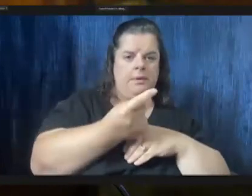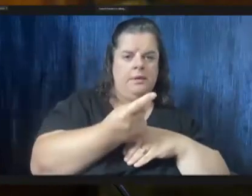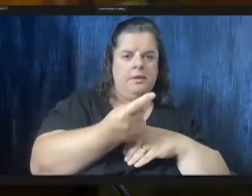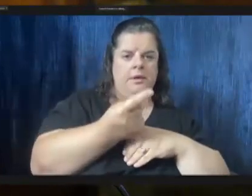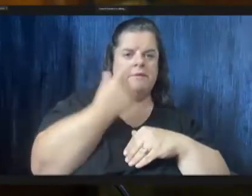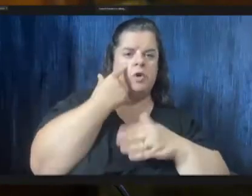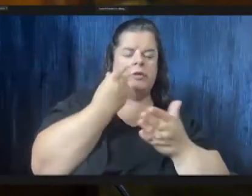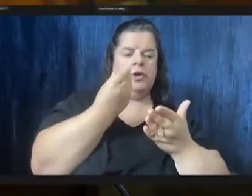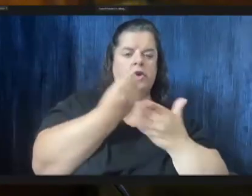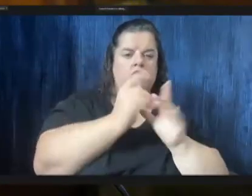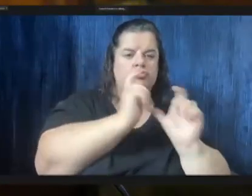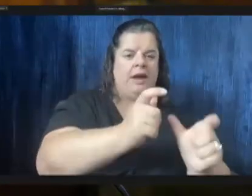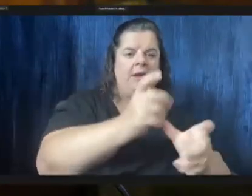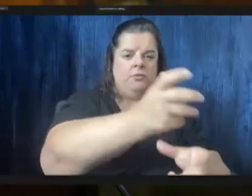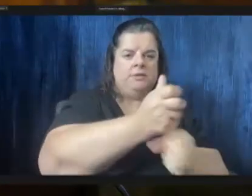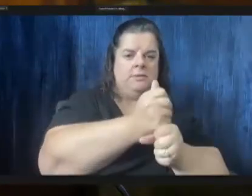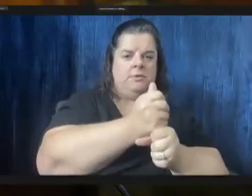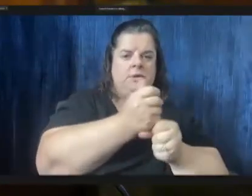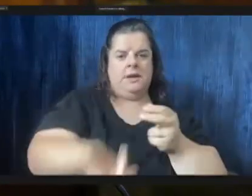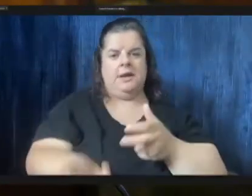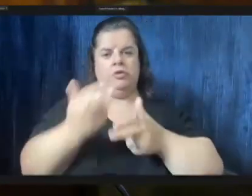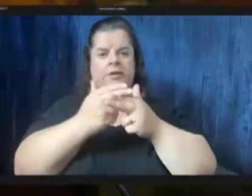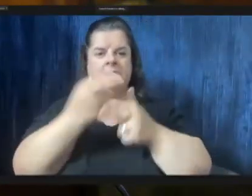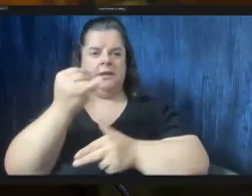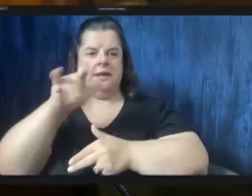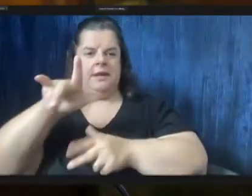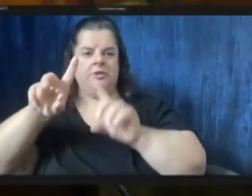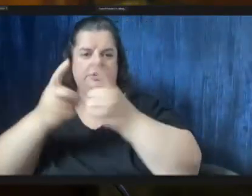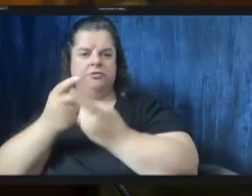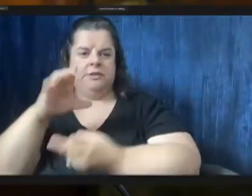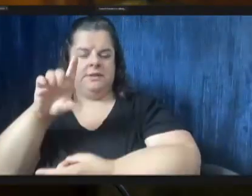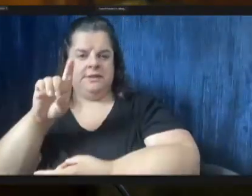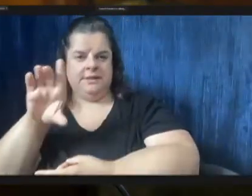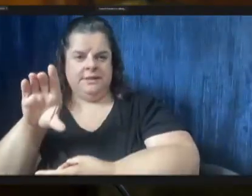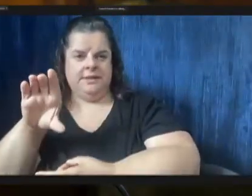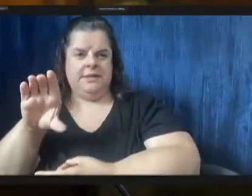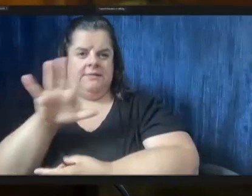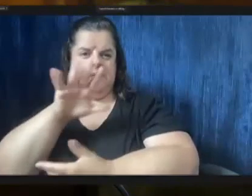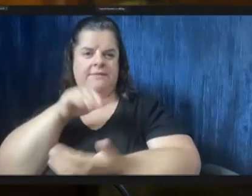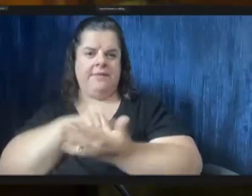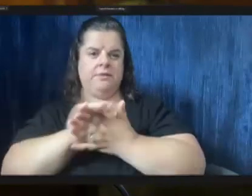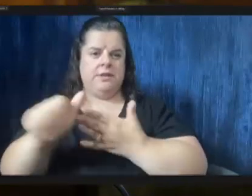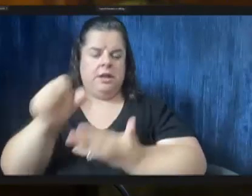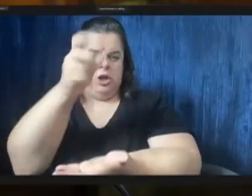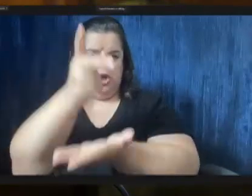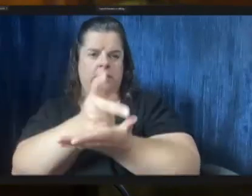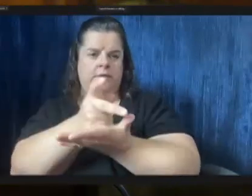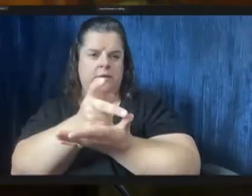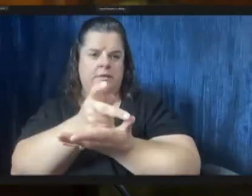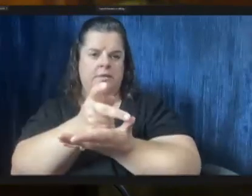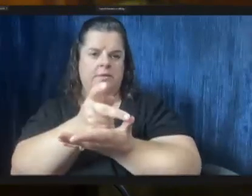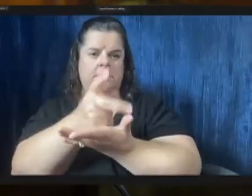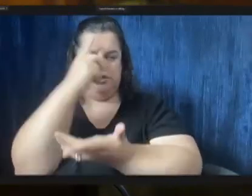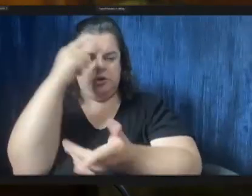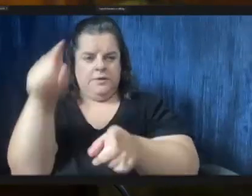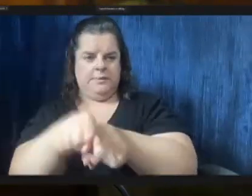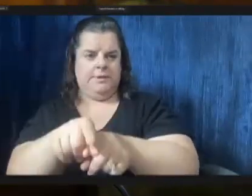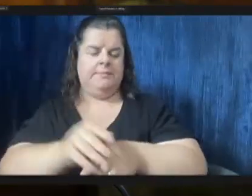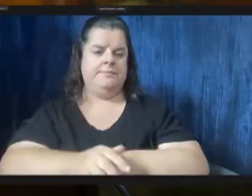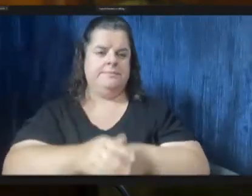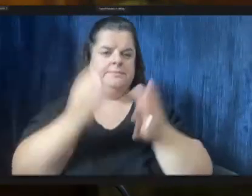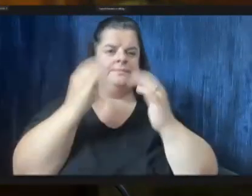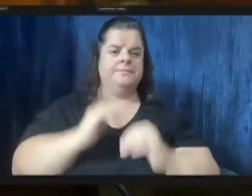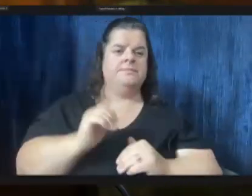grant recipient and increasing Hill District CDC by $5,000 and authorizing a subsequent agreement. And Bill